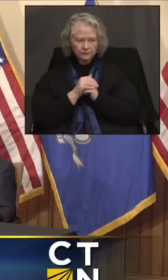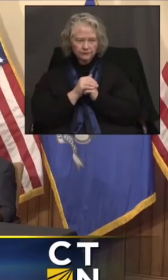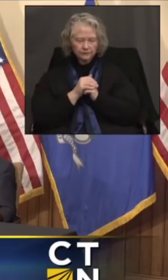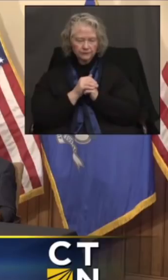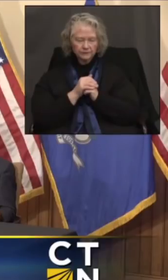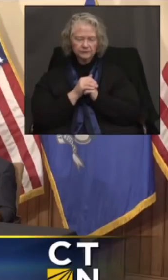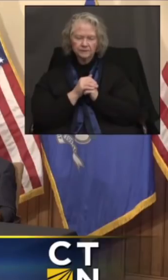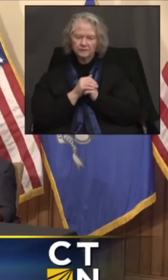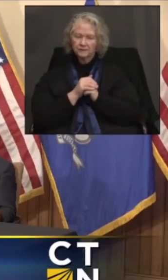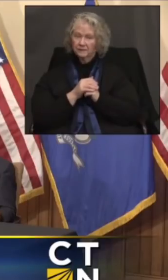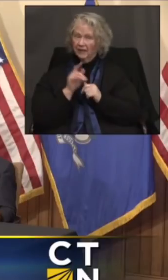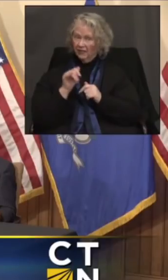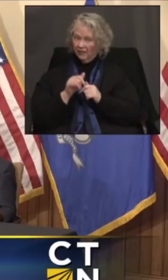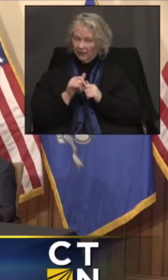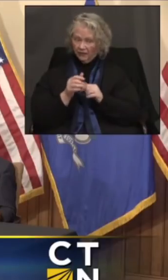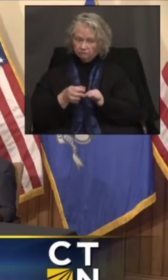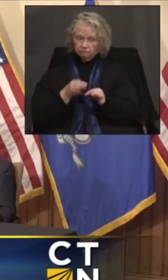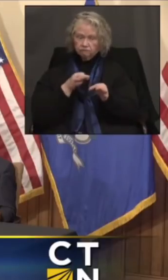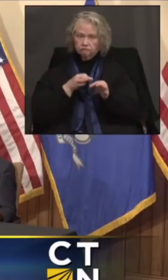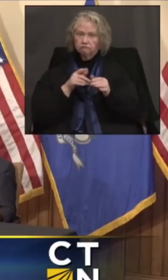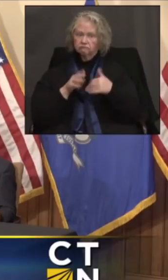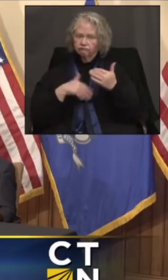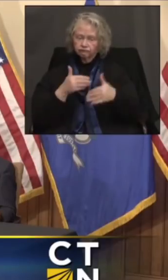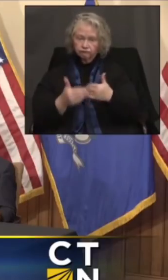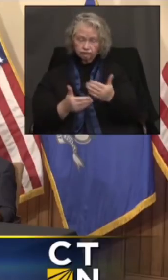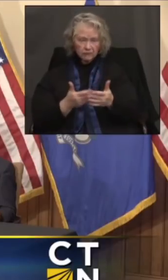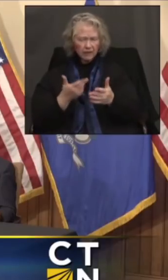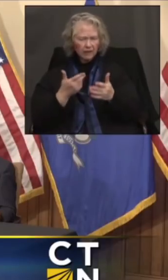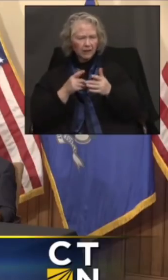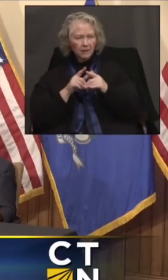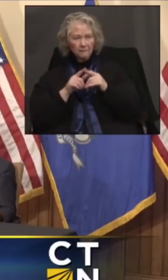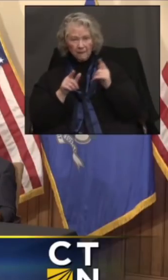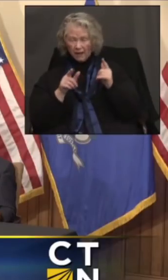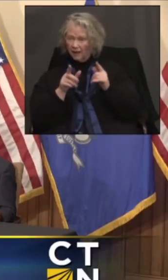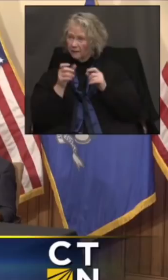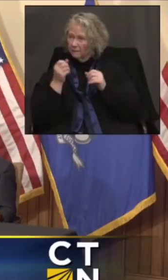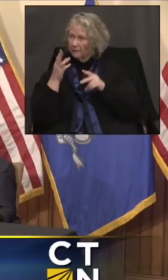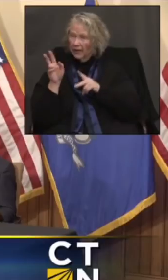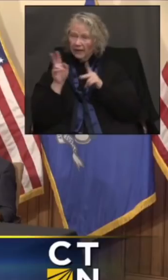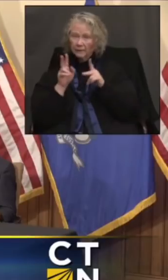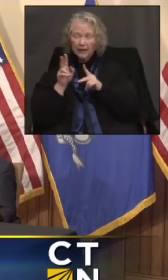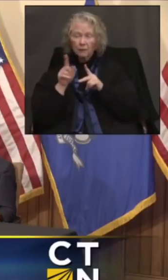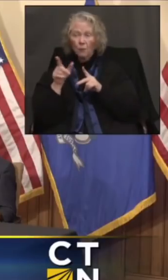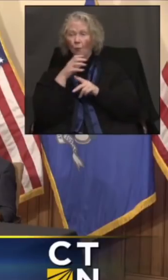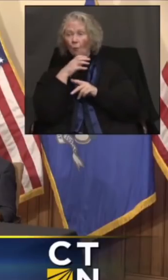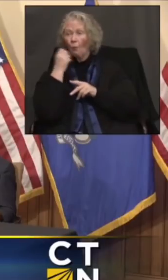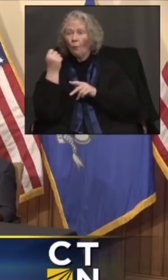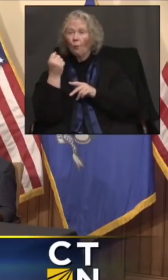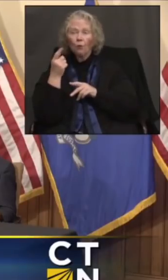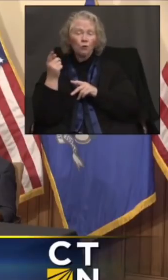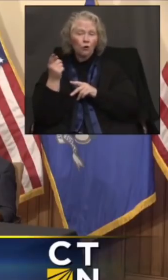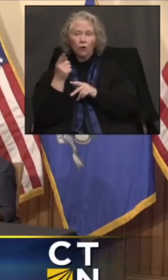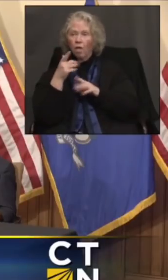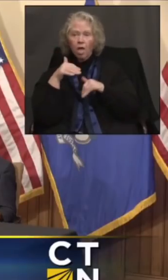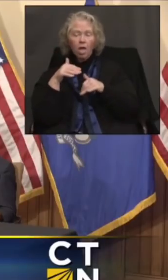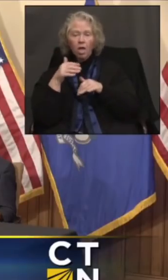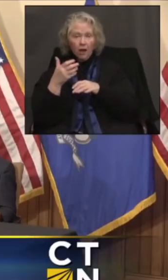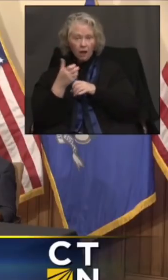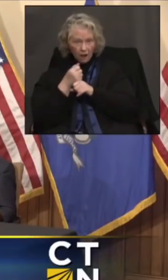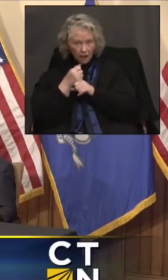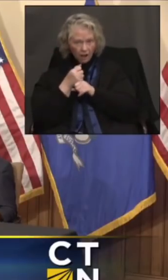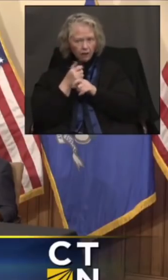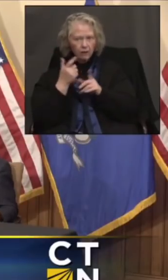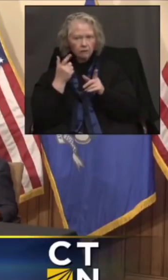accelerated rollout, is this leading to older people who still haven't been reached being left even further behind?